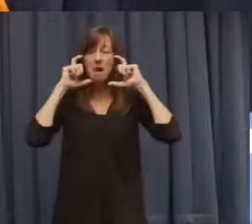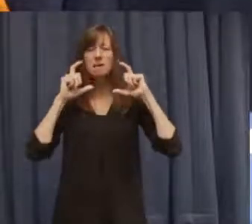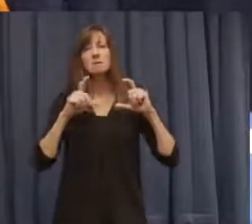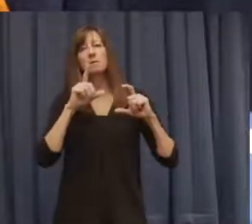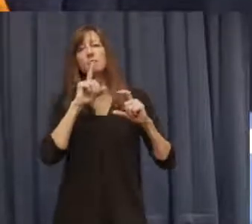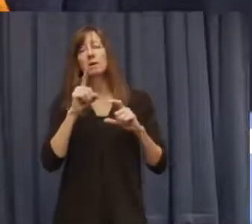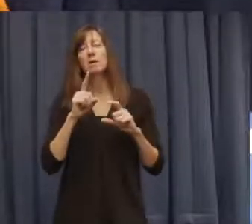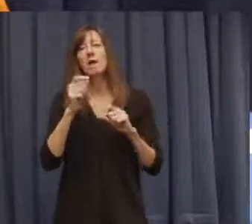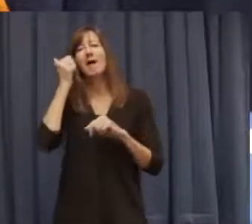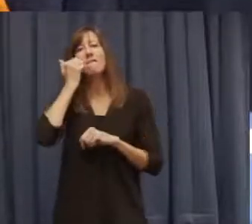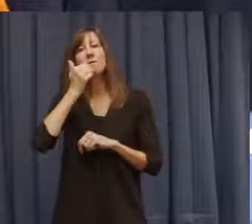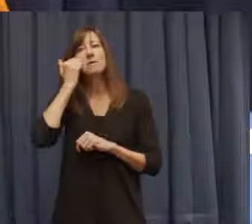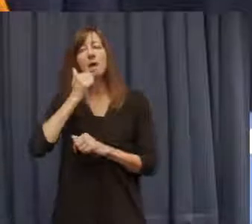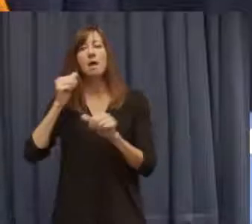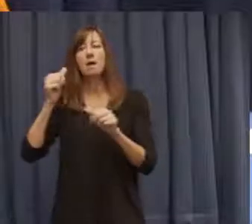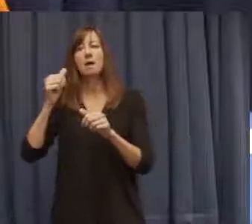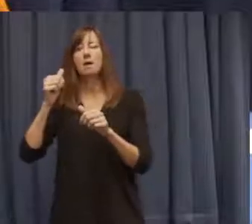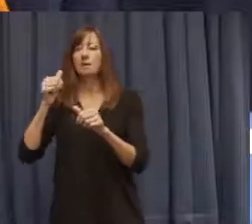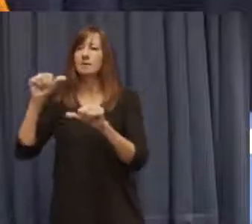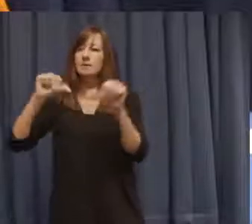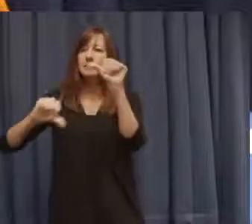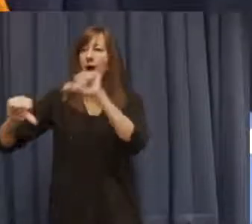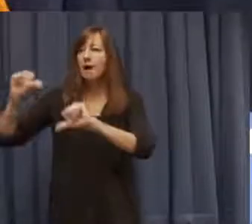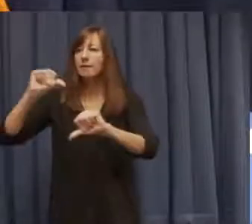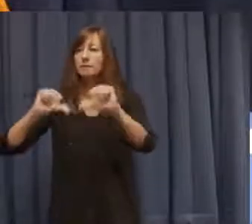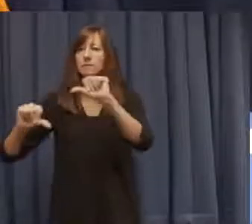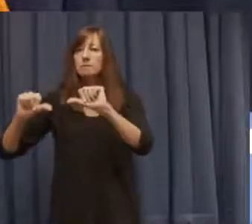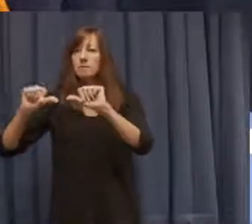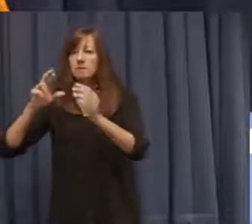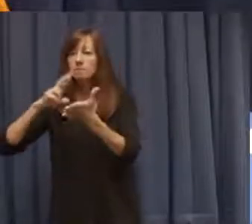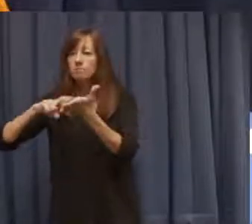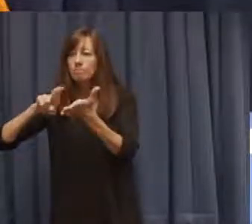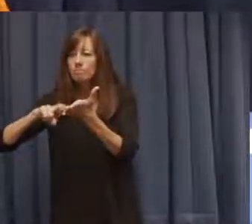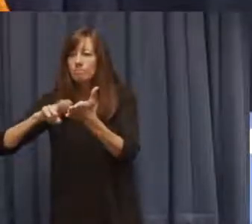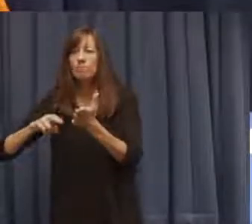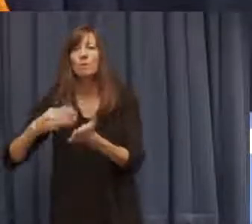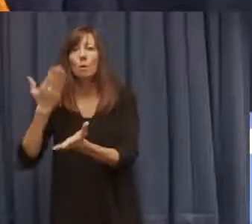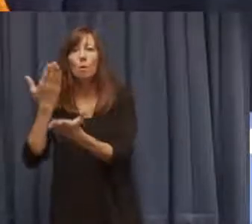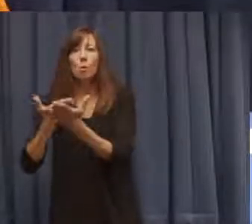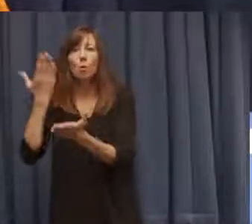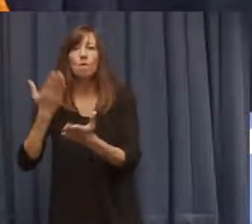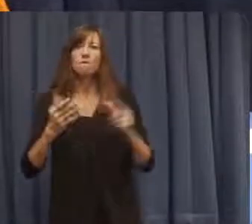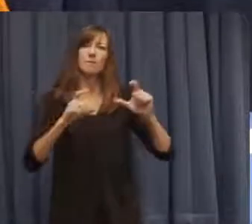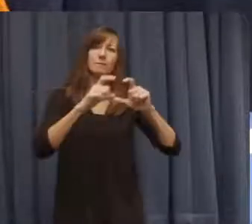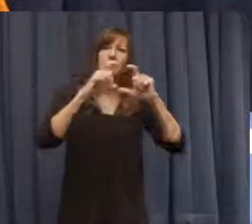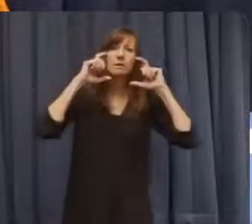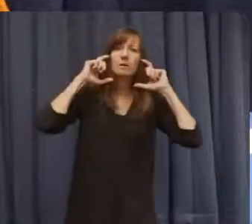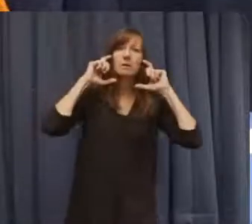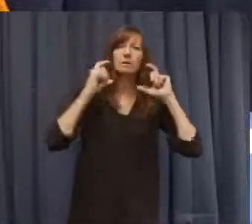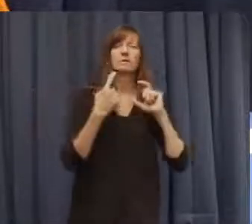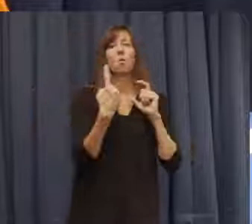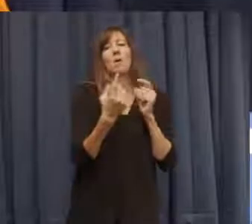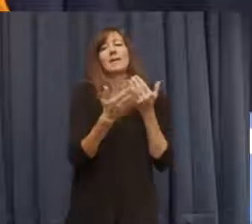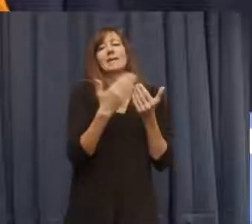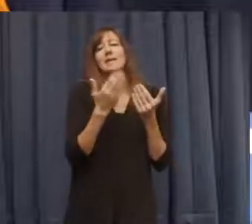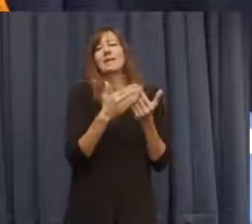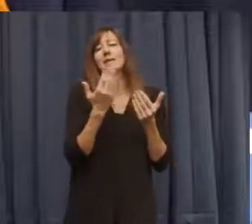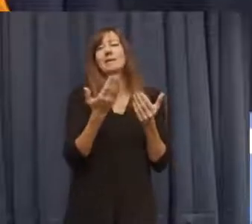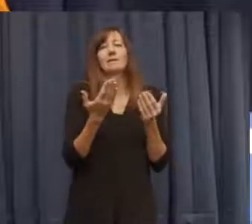masks are the most effective way to slow the spread, and a relatively easy and painless way to do